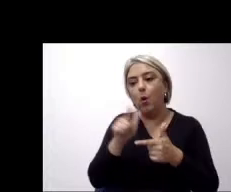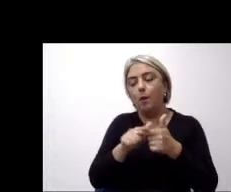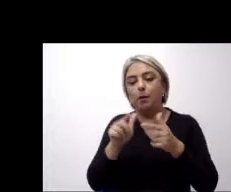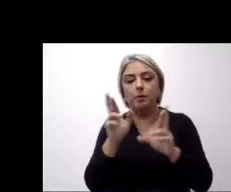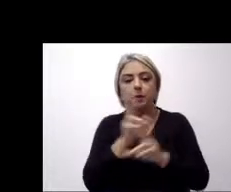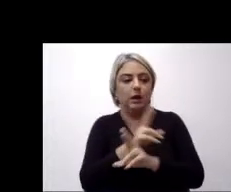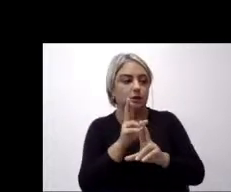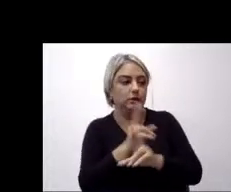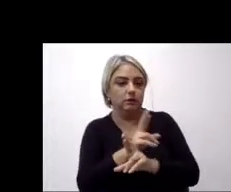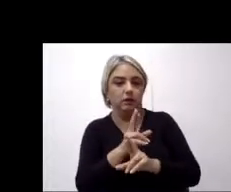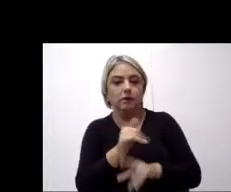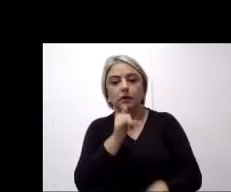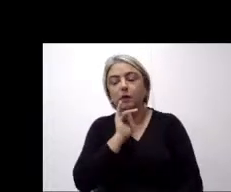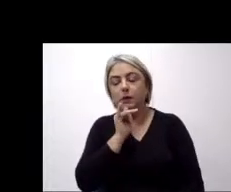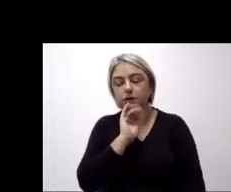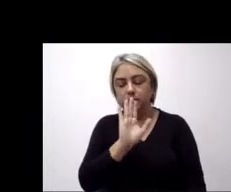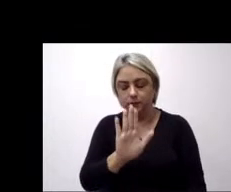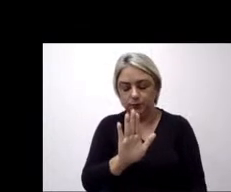after.